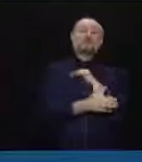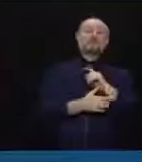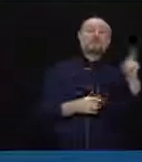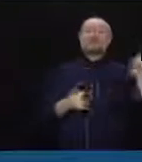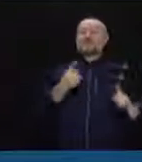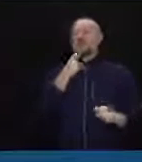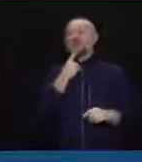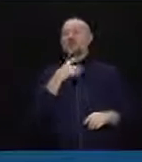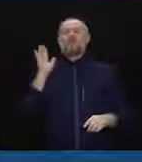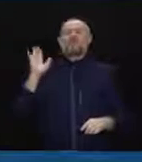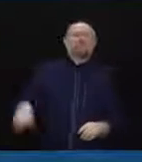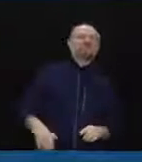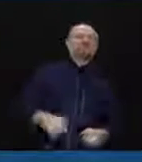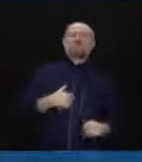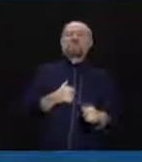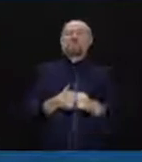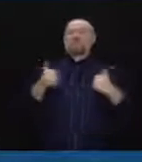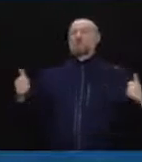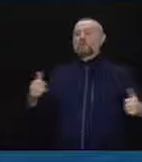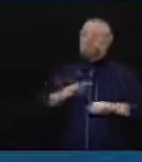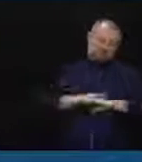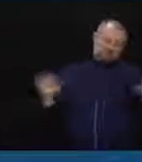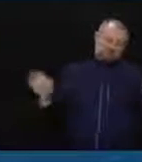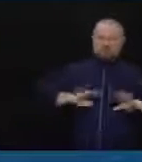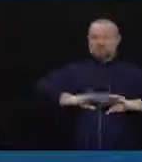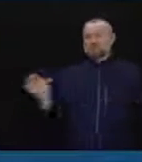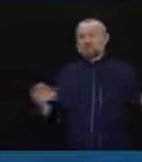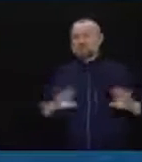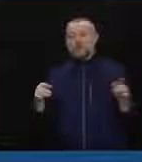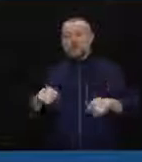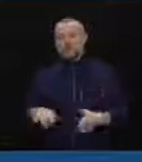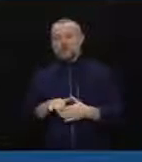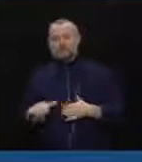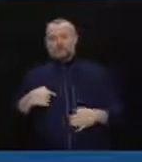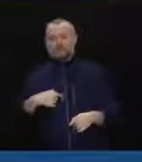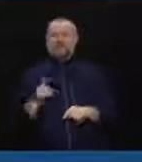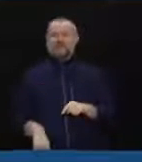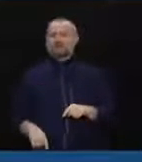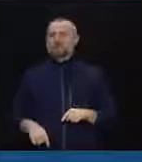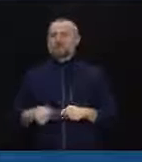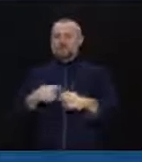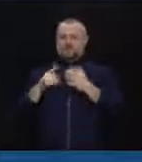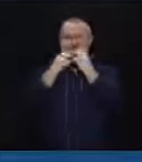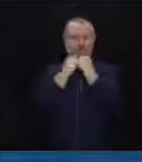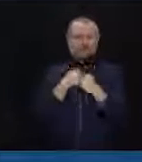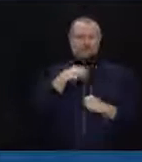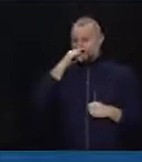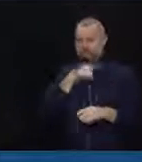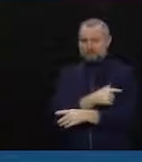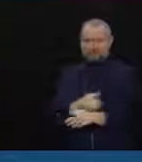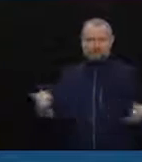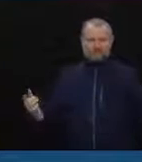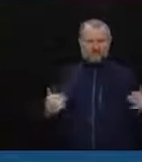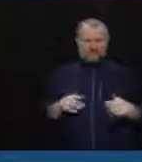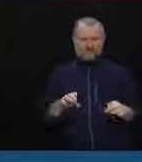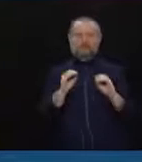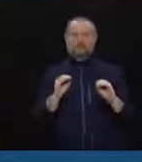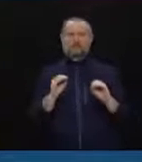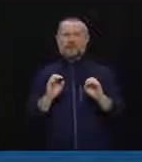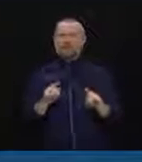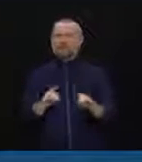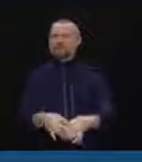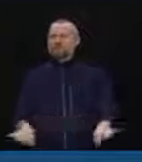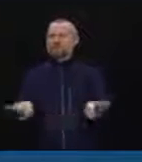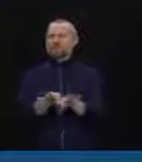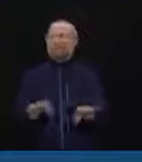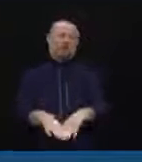value our kids, we value education. And I said, we have to make sure our schools are open. So after consulting with all these people,